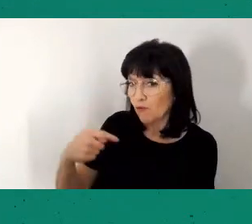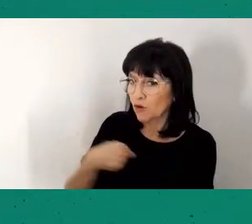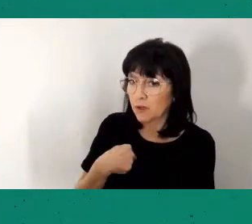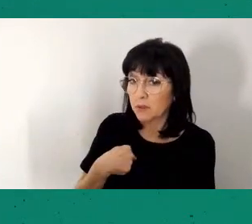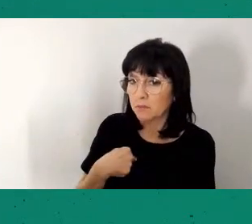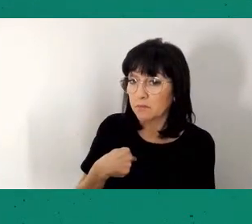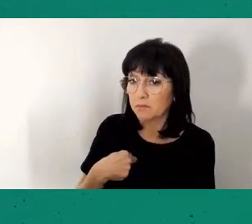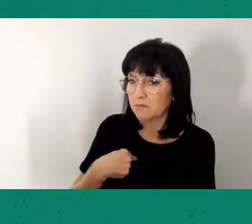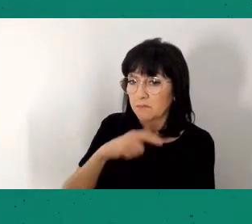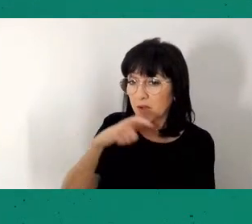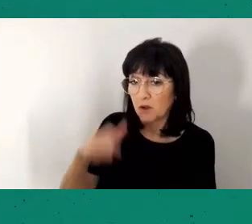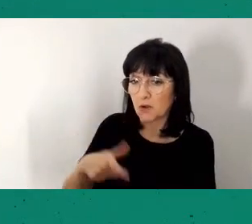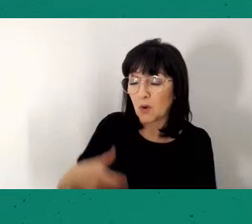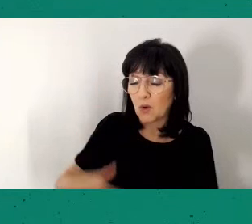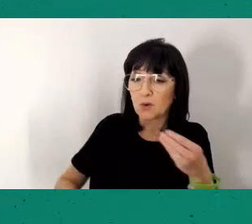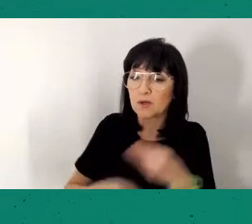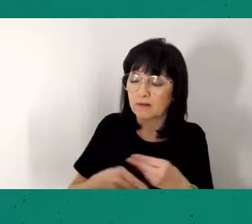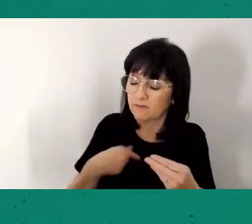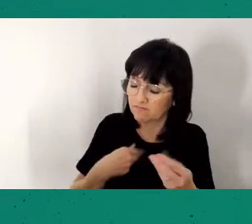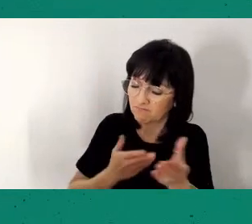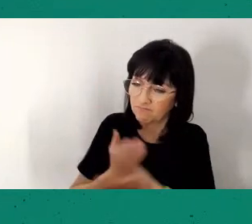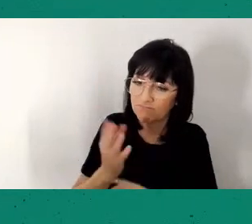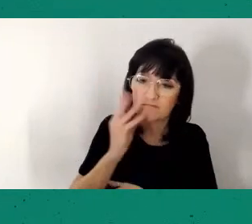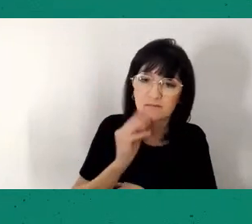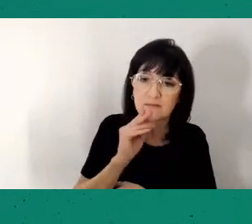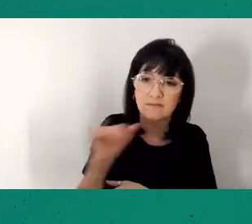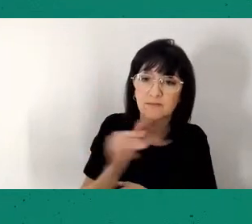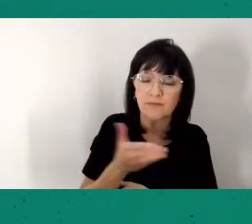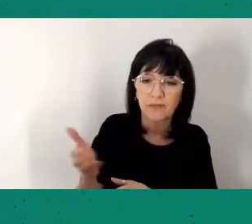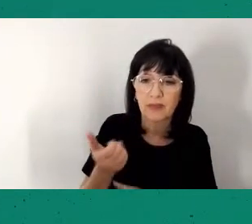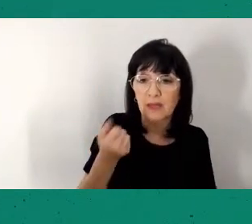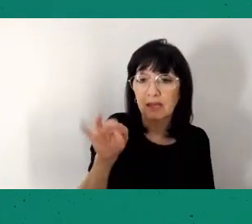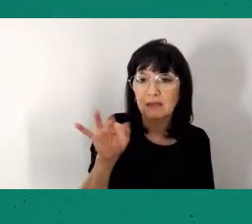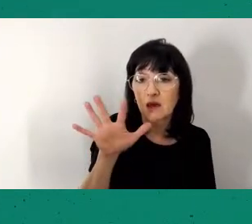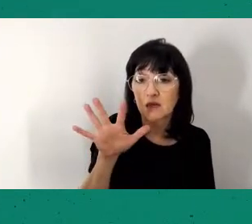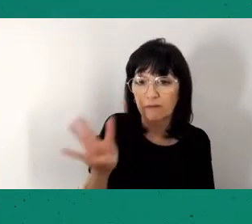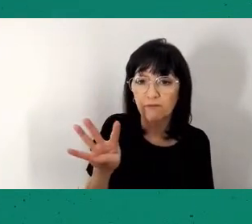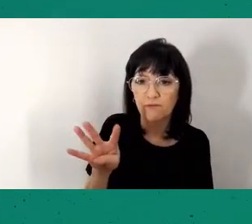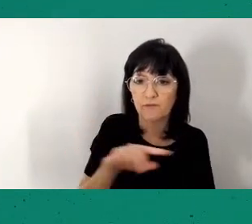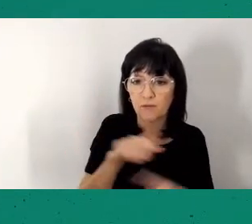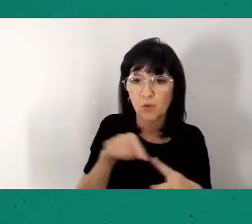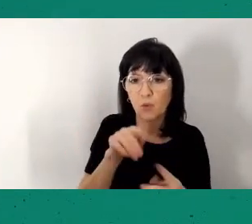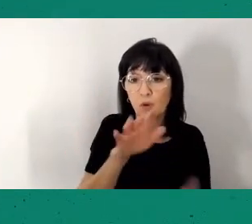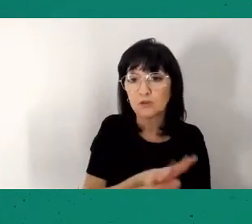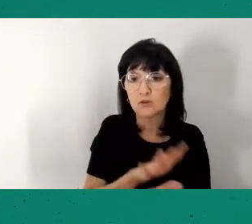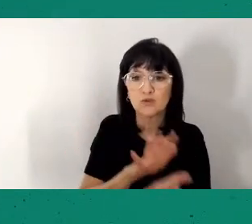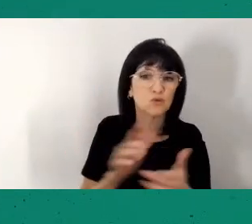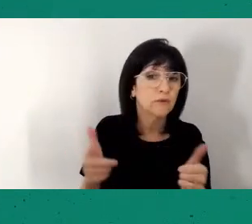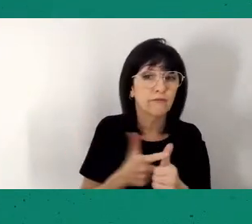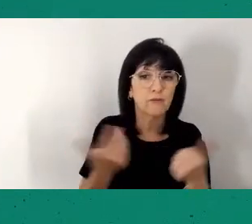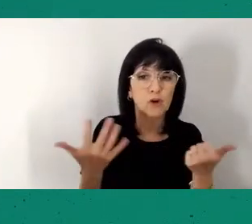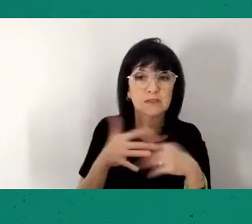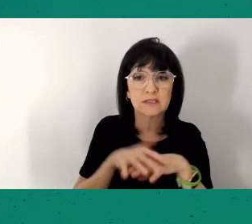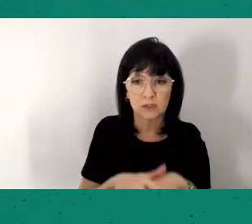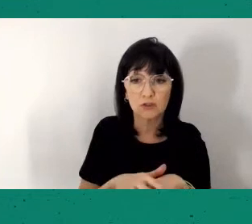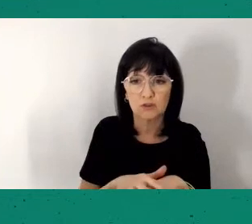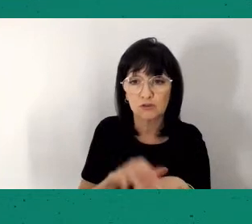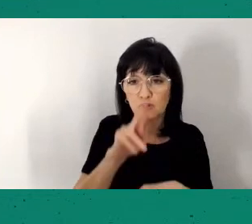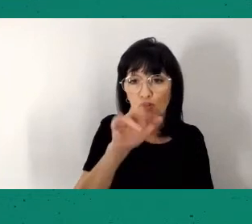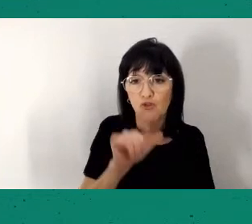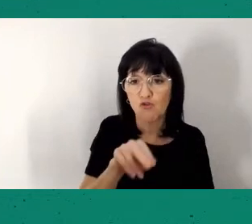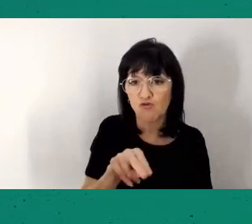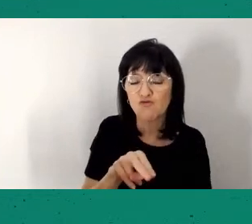a note pretty much of the same thing, because in 1954, when the schools were first integrated, Brian